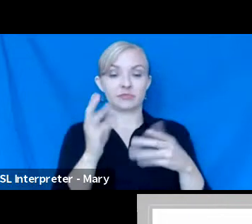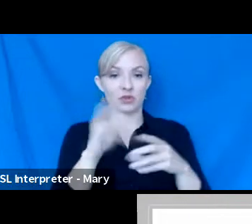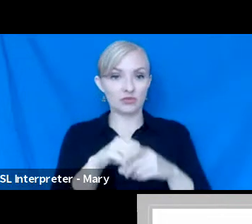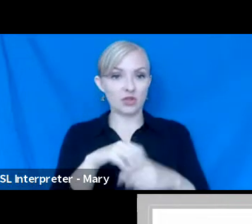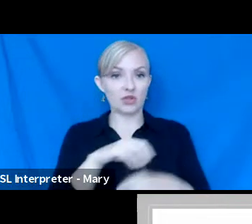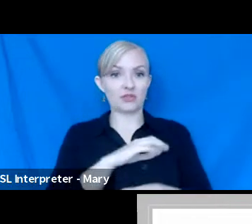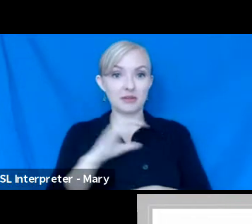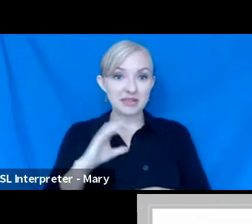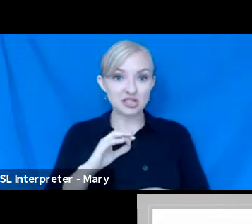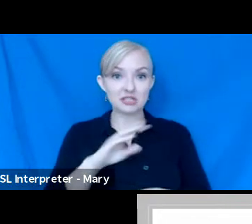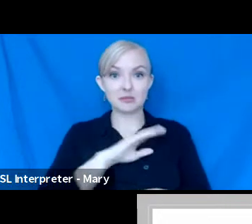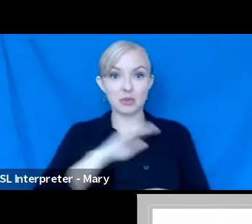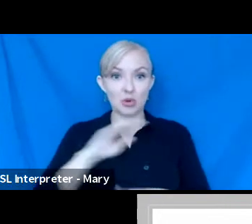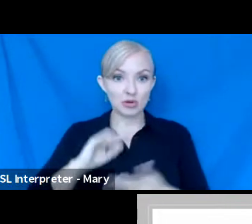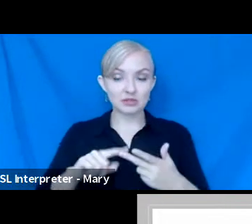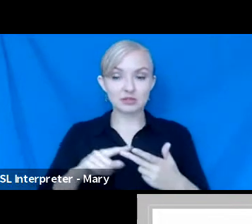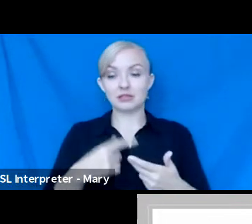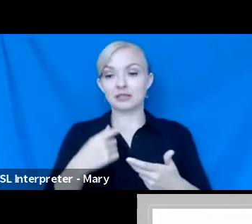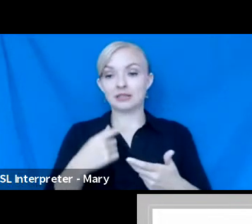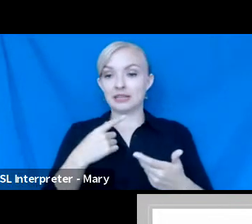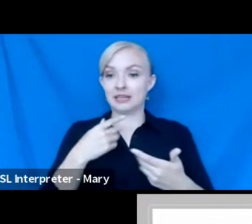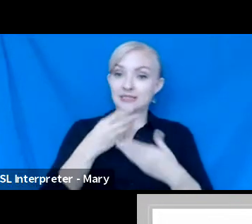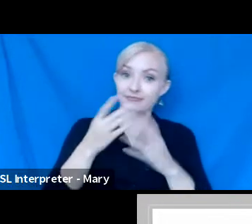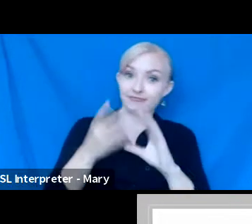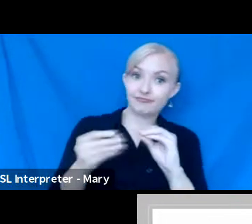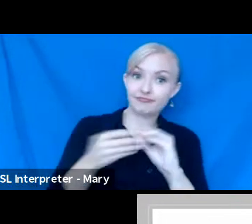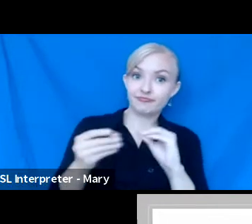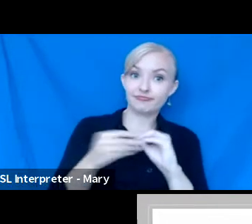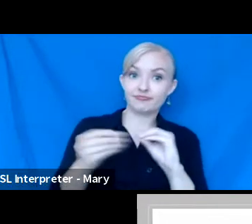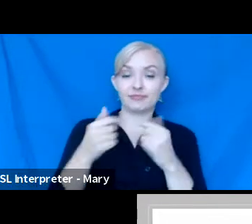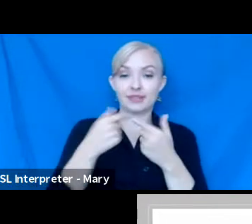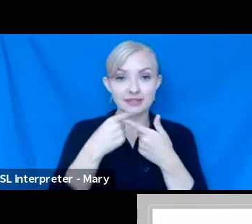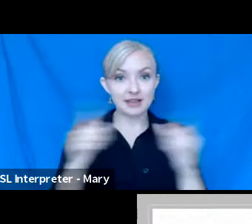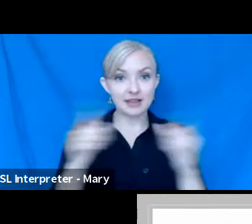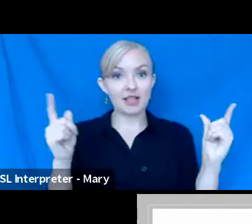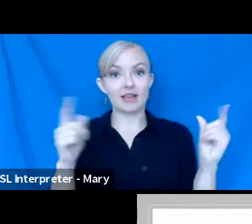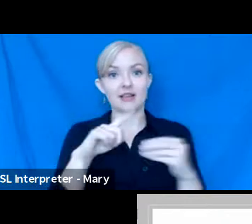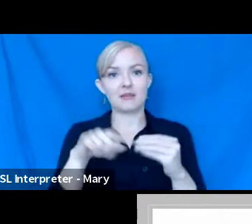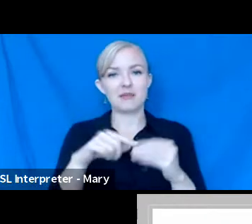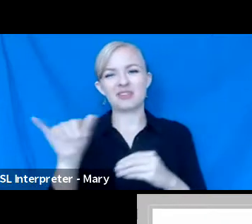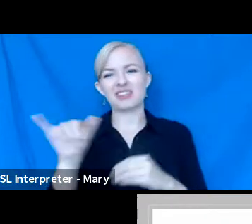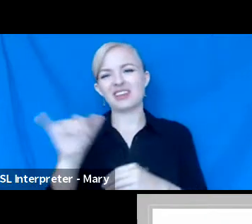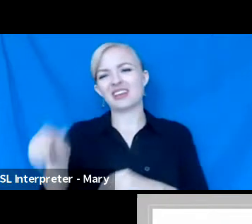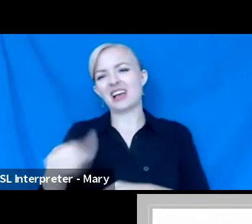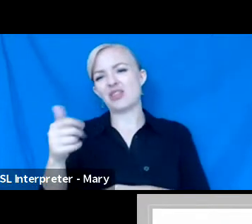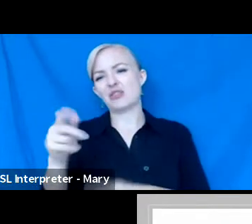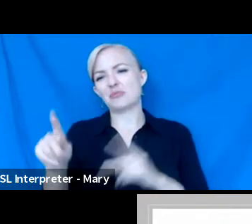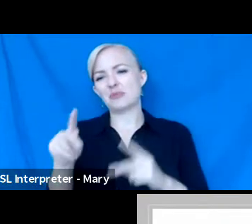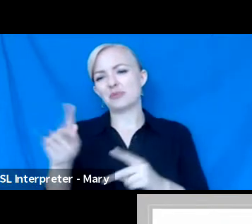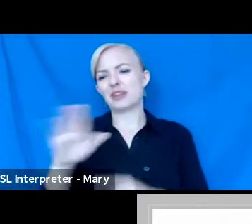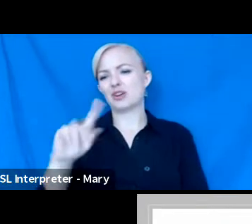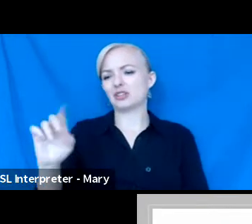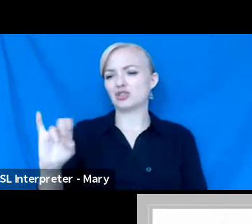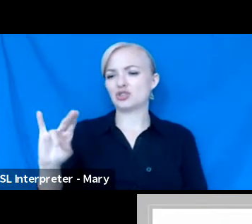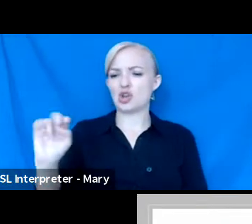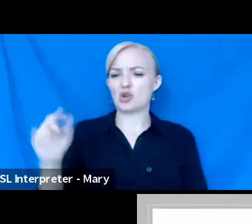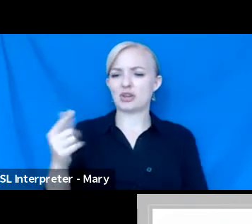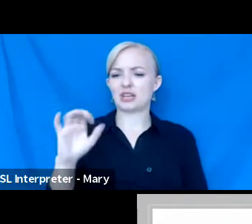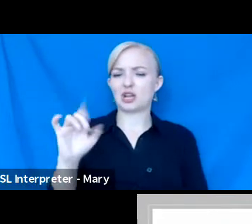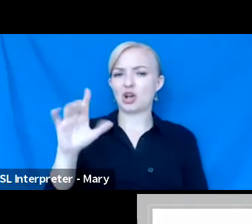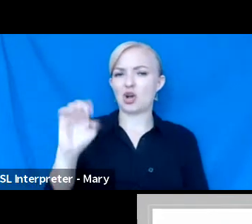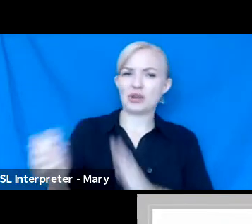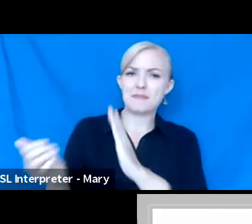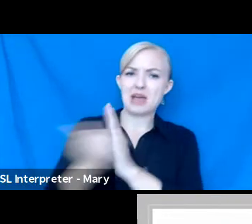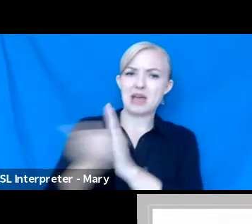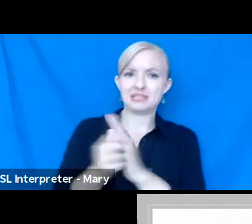commissions, testifying in support of other people's like zoning code amendments, which I recently did, those are really